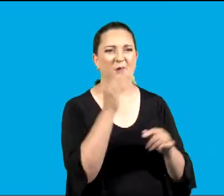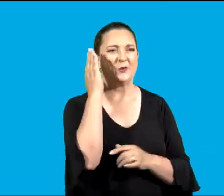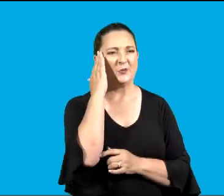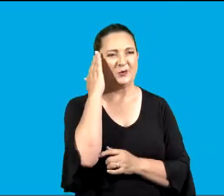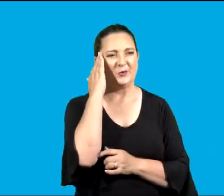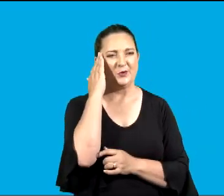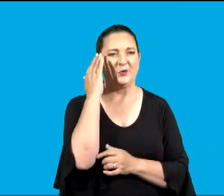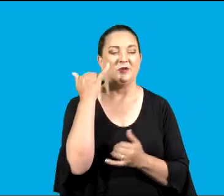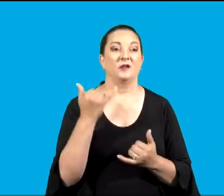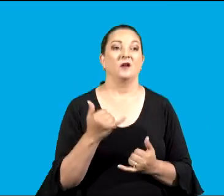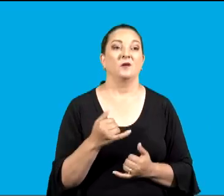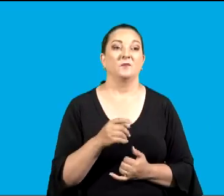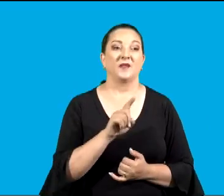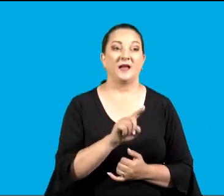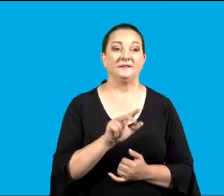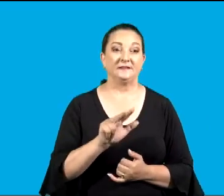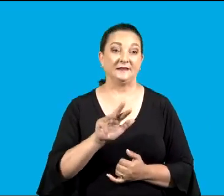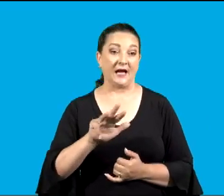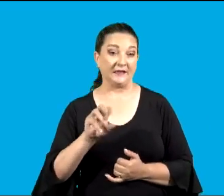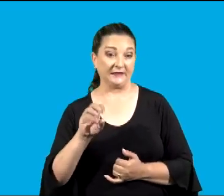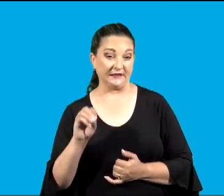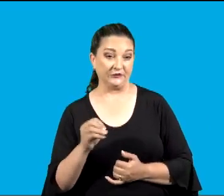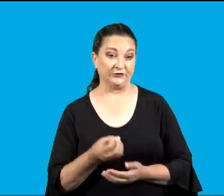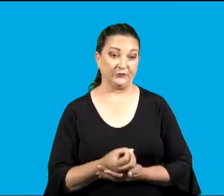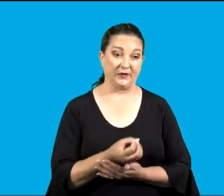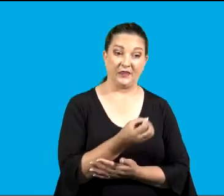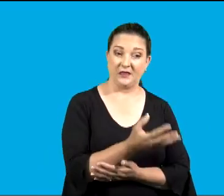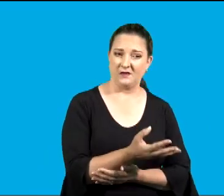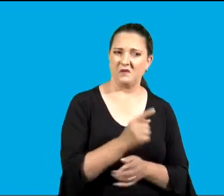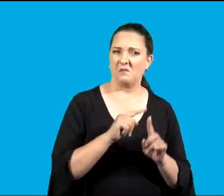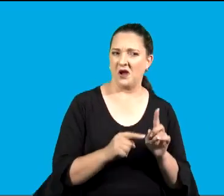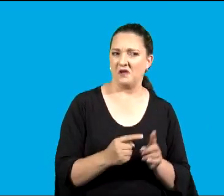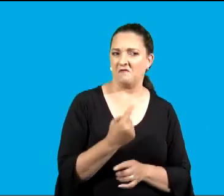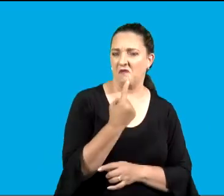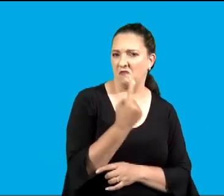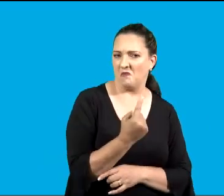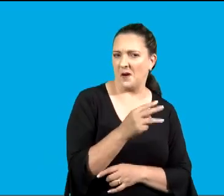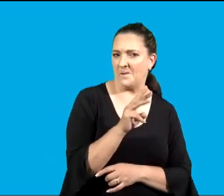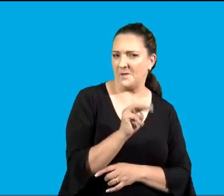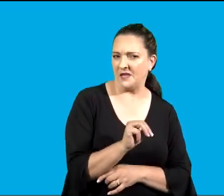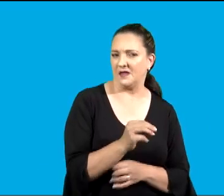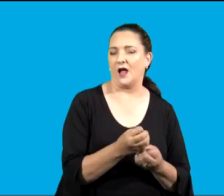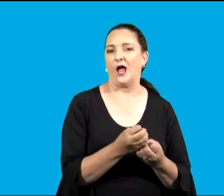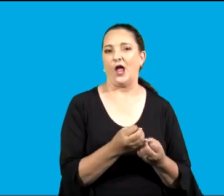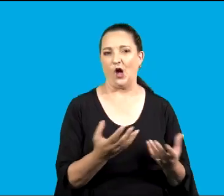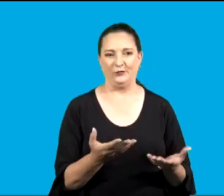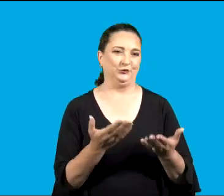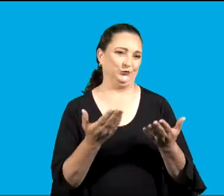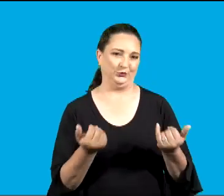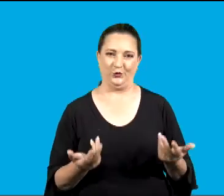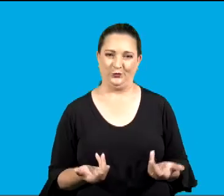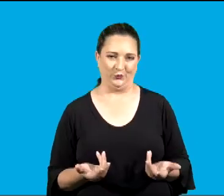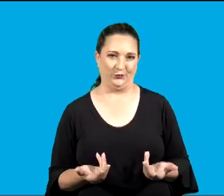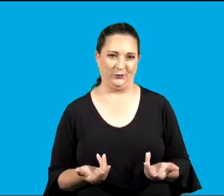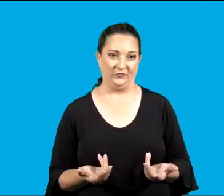18,900 meters were issued to the factory. But what was the price per meter? We don't know that. And for us to do